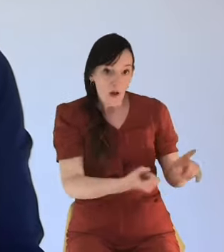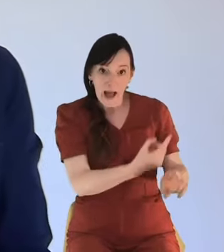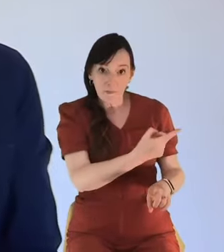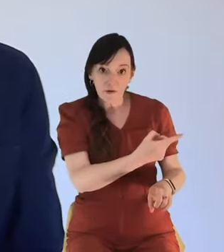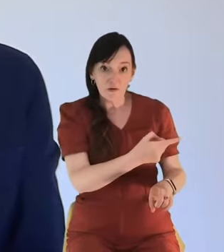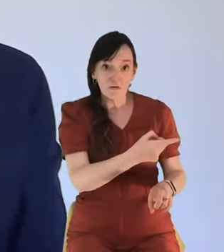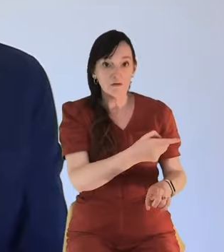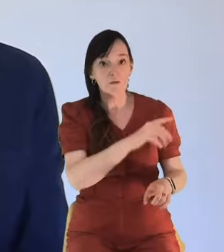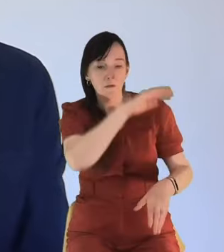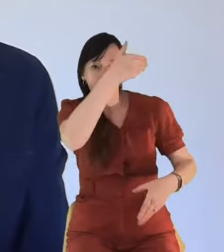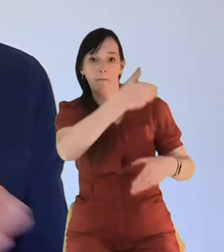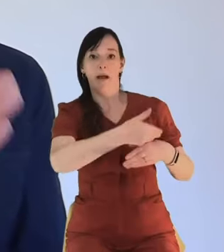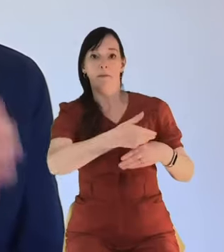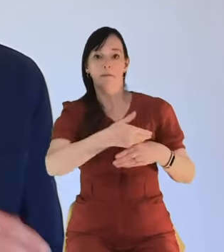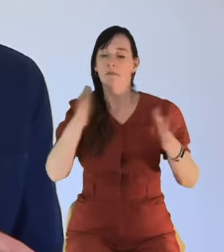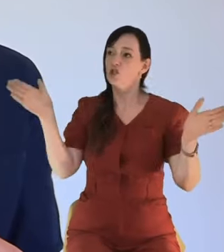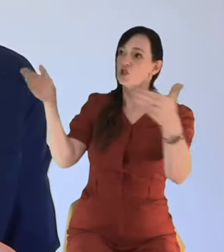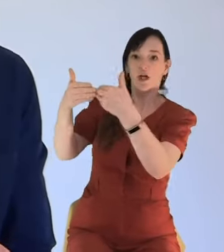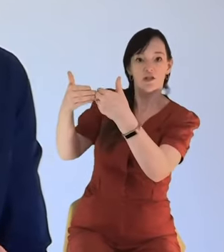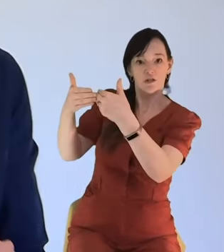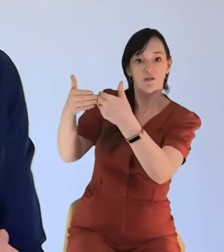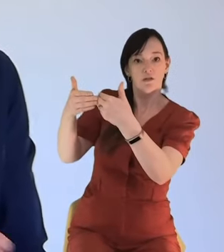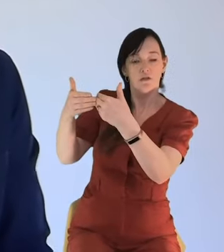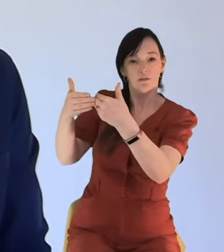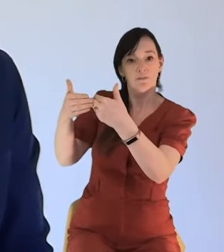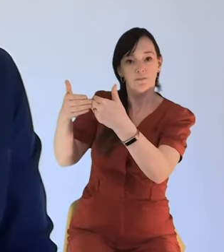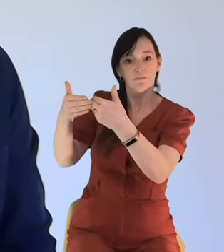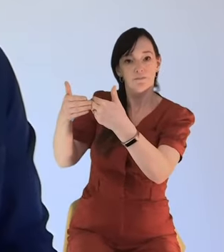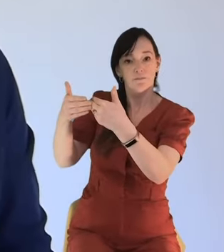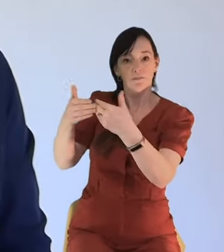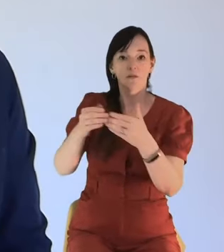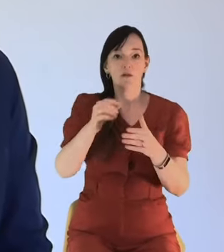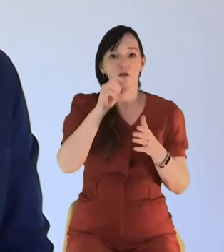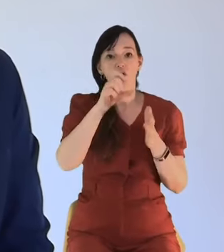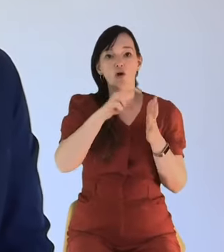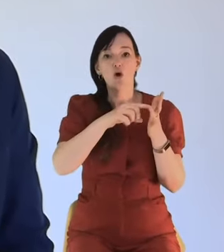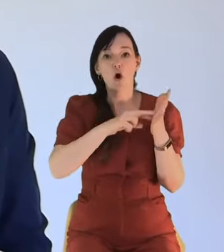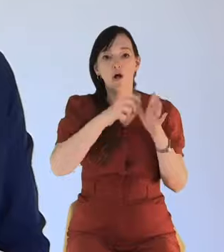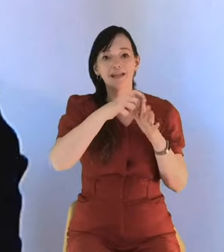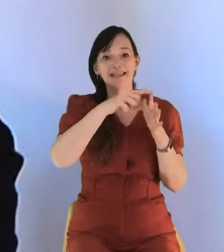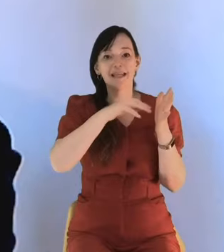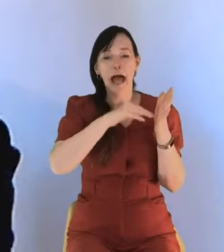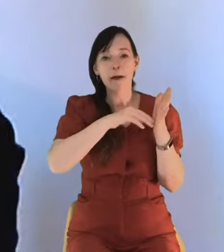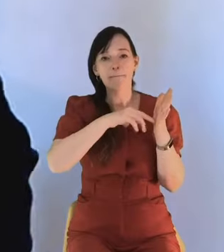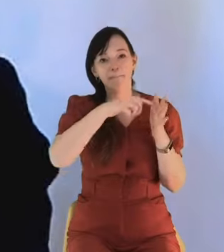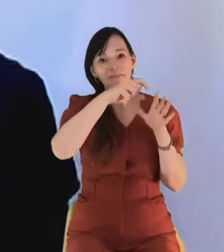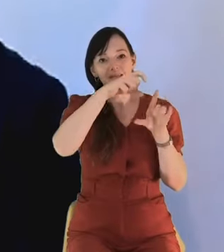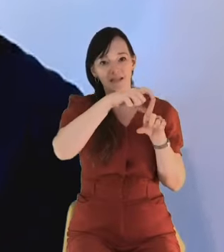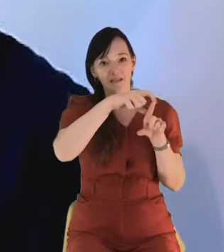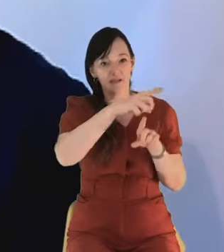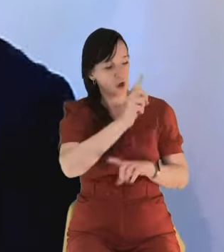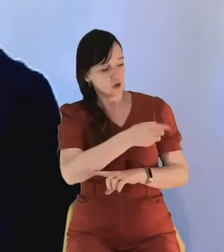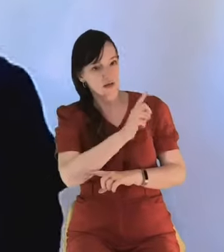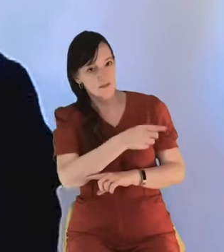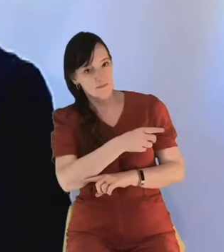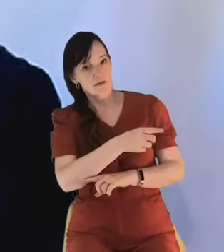out. As he says in chapter 2, verse 12, condemned. Friends, we had to back